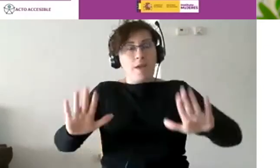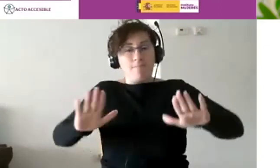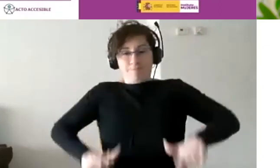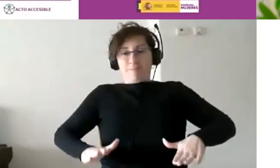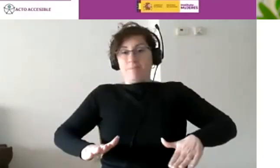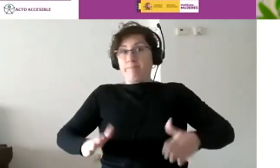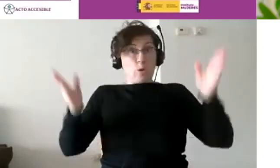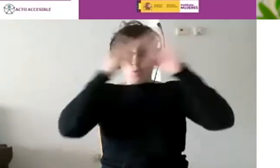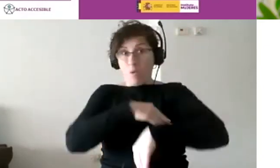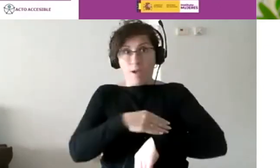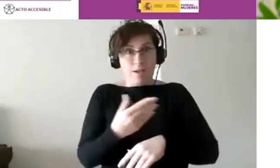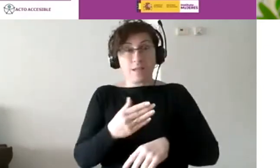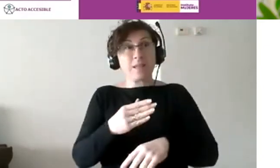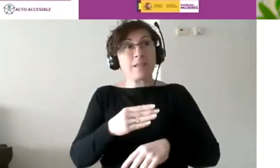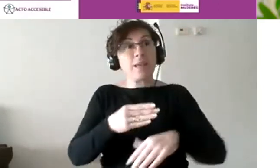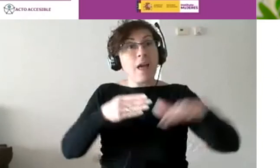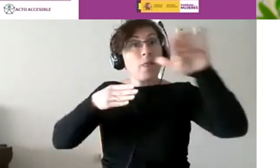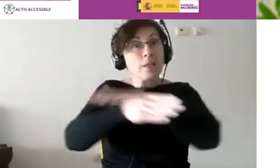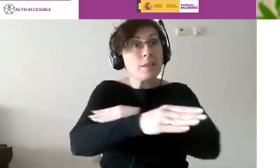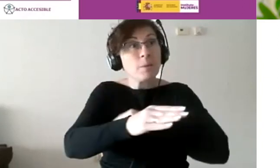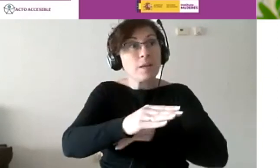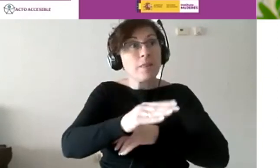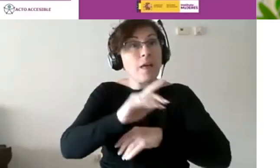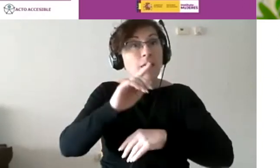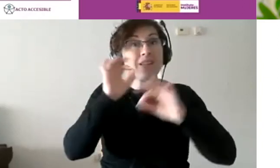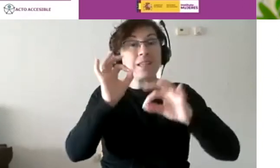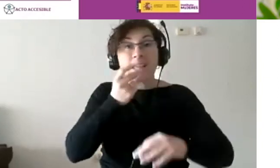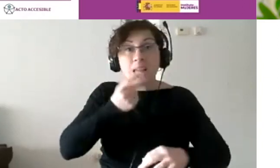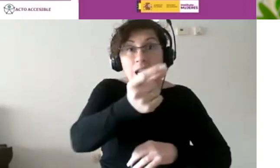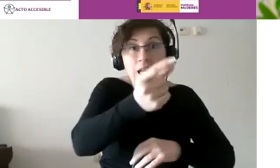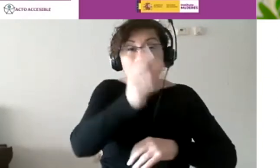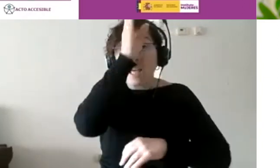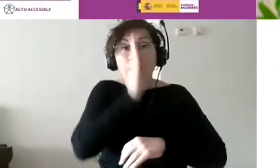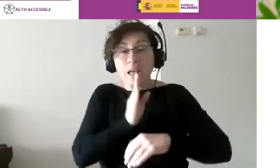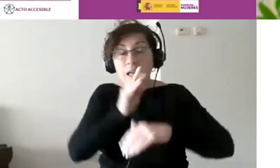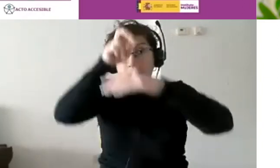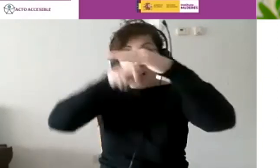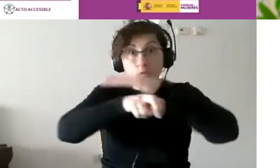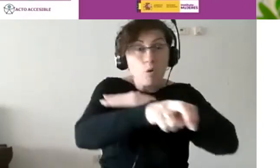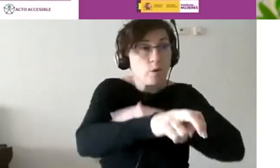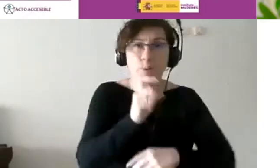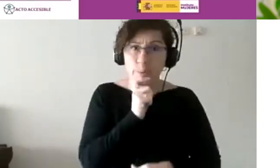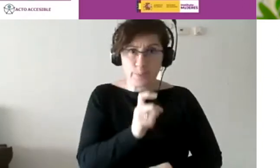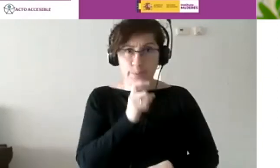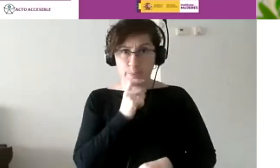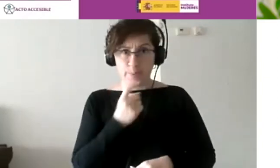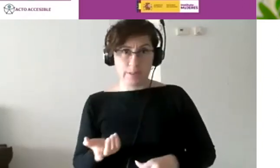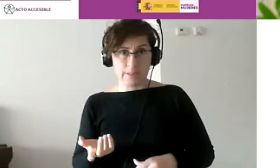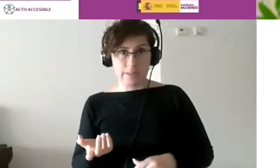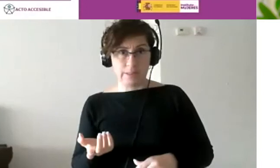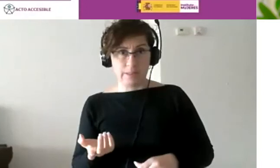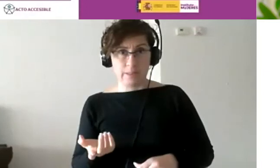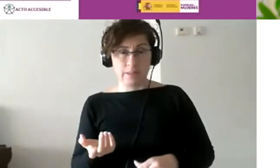for those people who are living in Ukraine. There is no possibility to get accessible